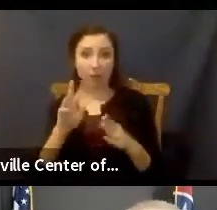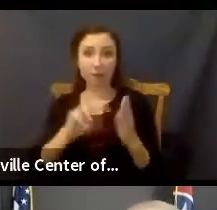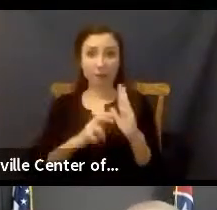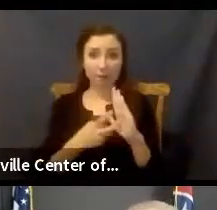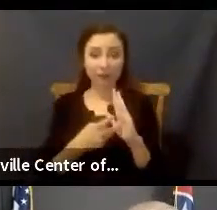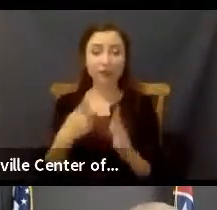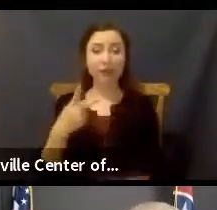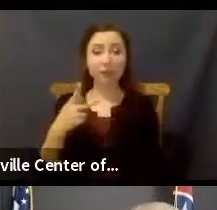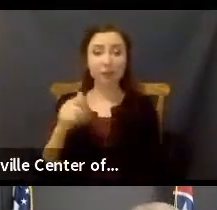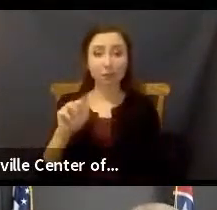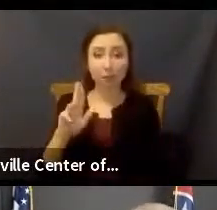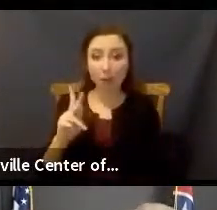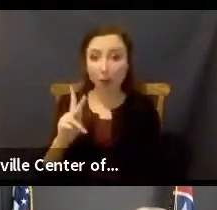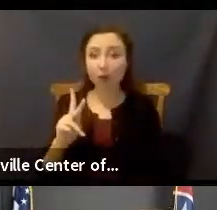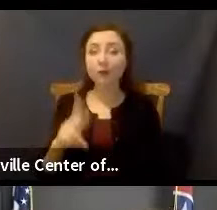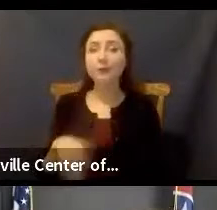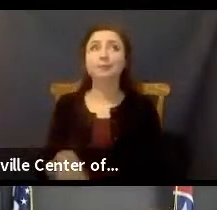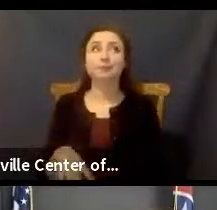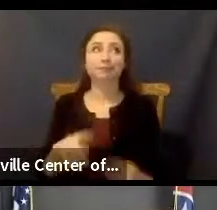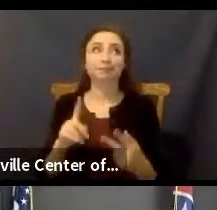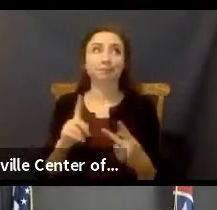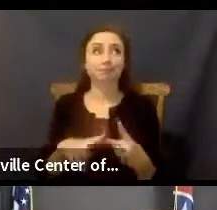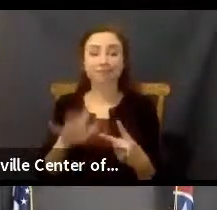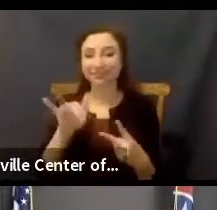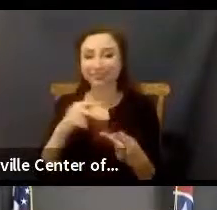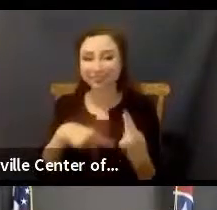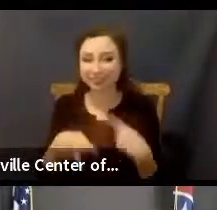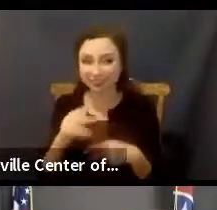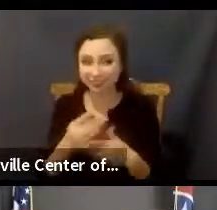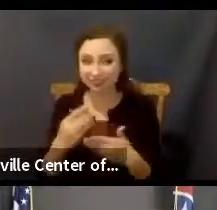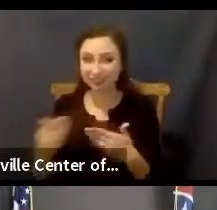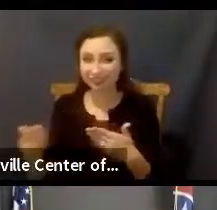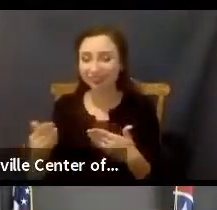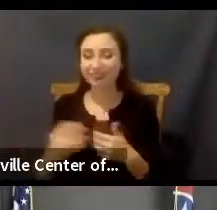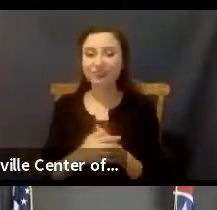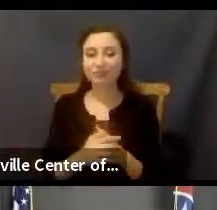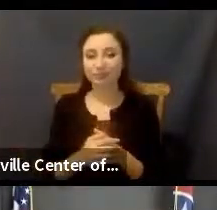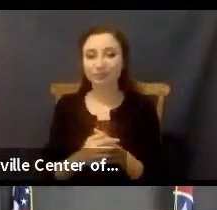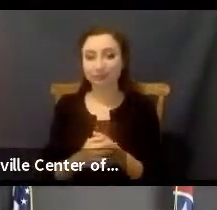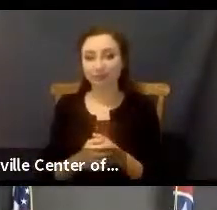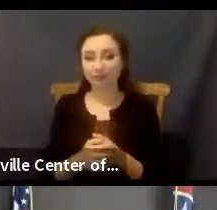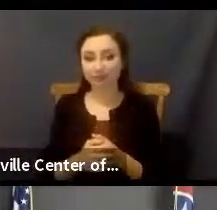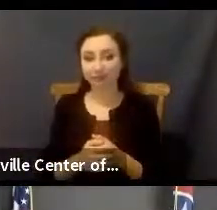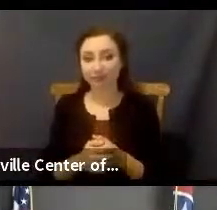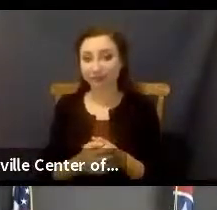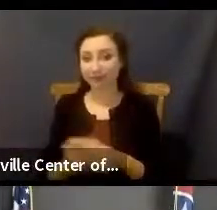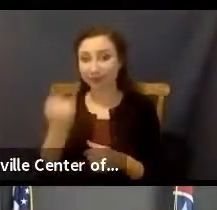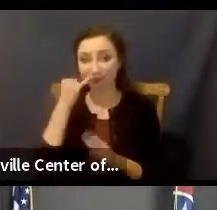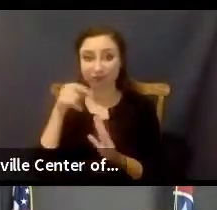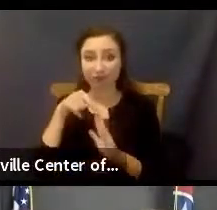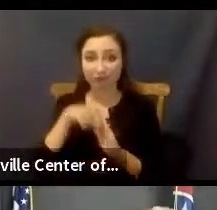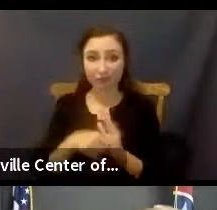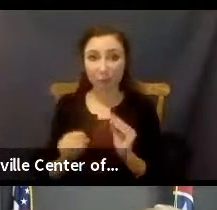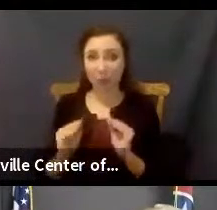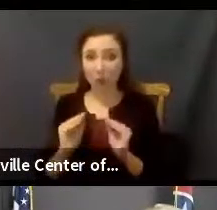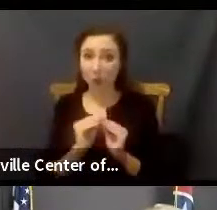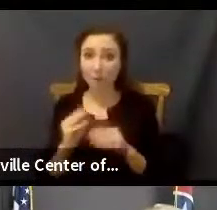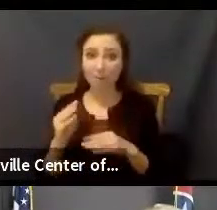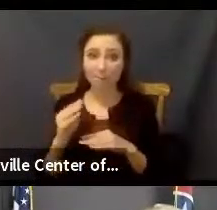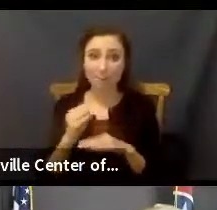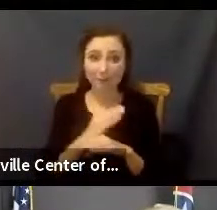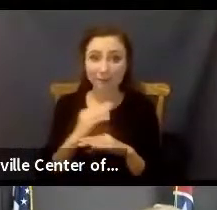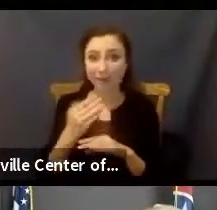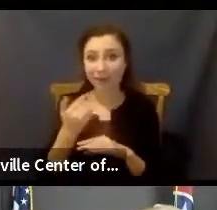that sort of thing. You would not, But as soon as you got into any sort of business